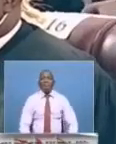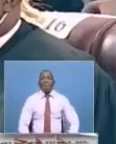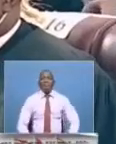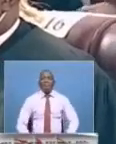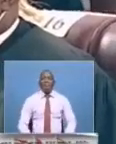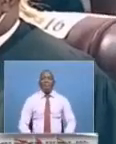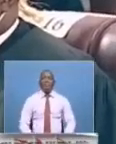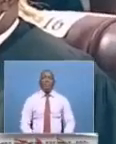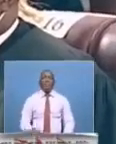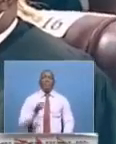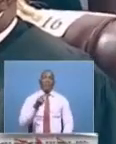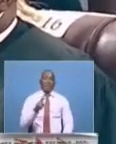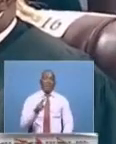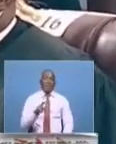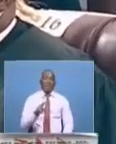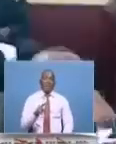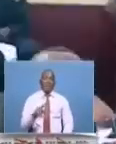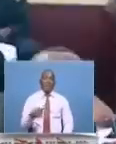Our submission,